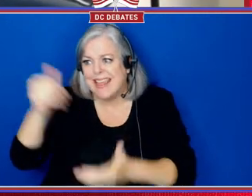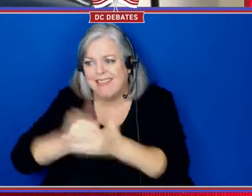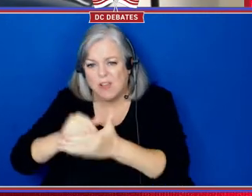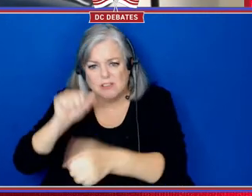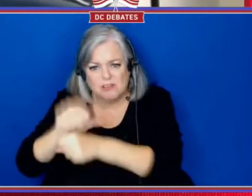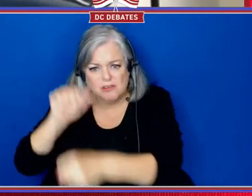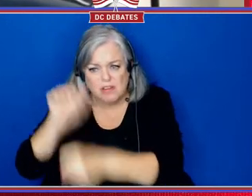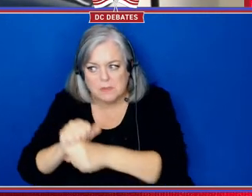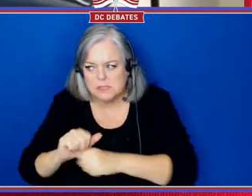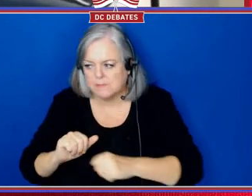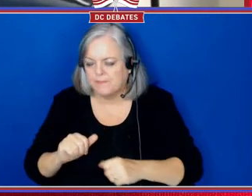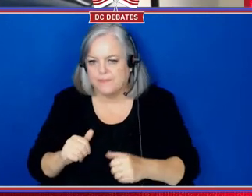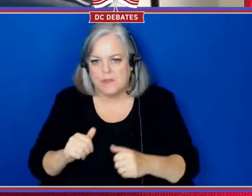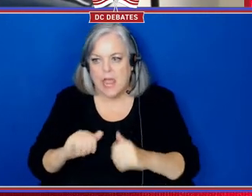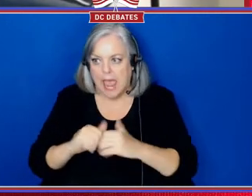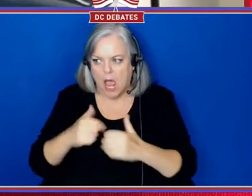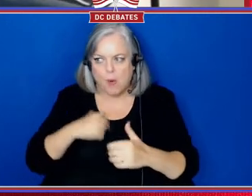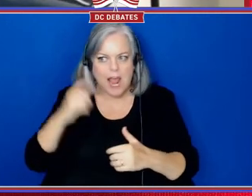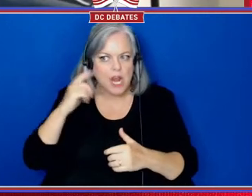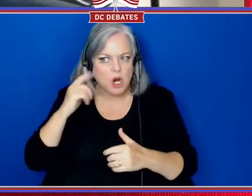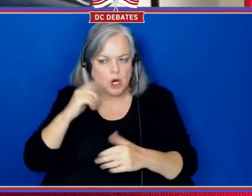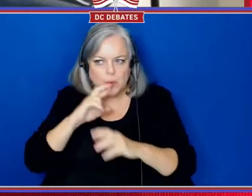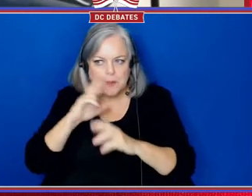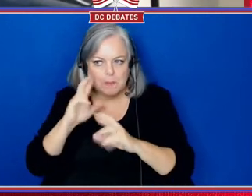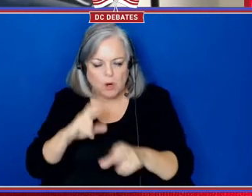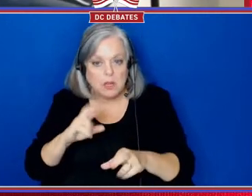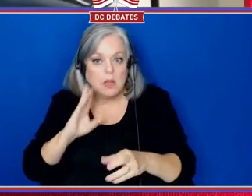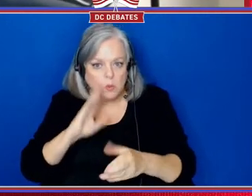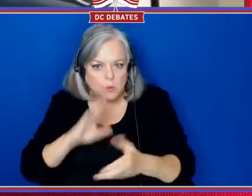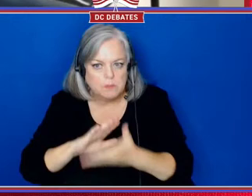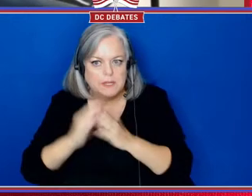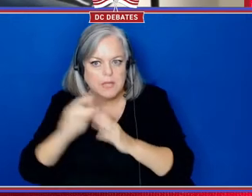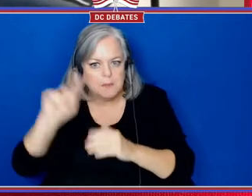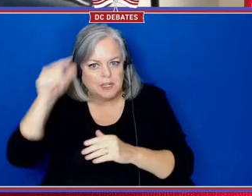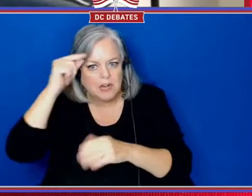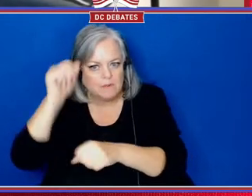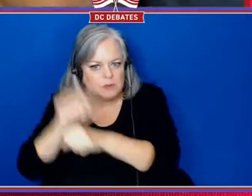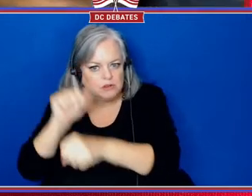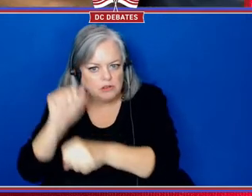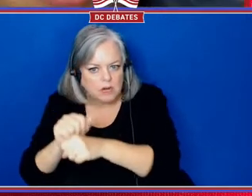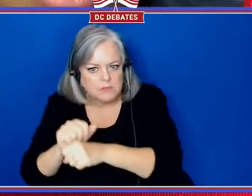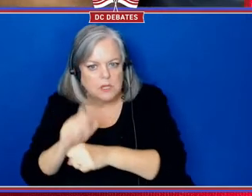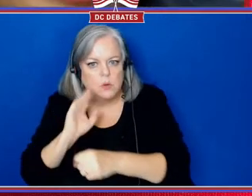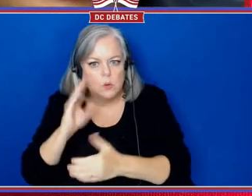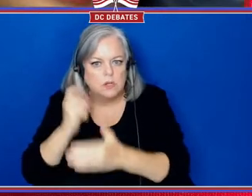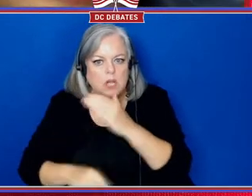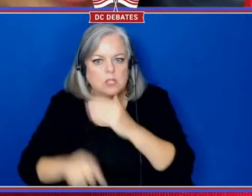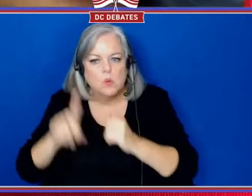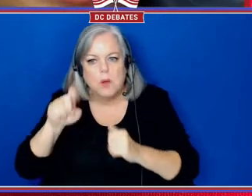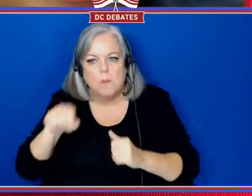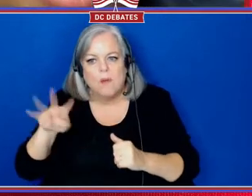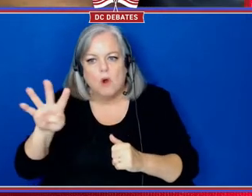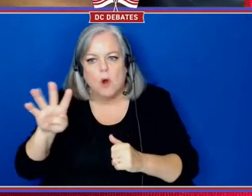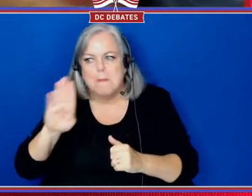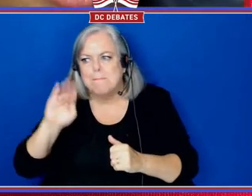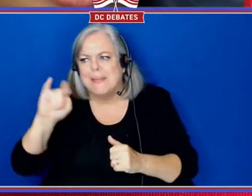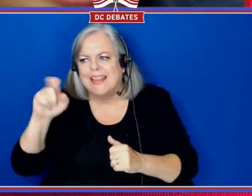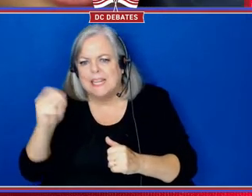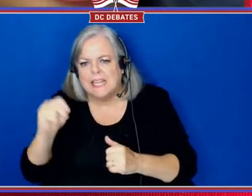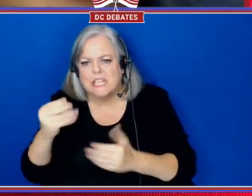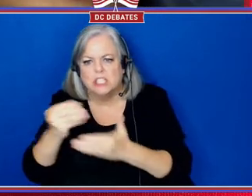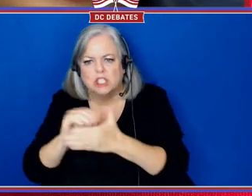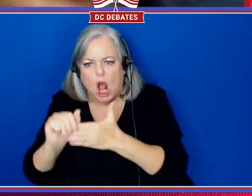was that those would be government jobs and it would cost $1.4 billion. And the only way a plan like that could be paid